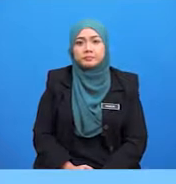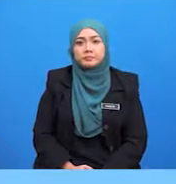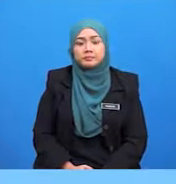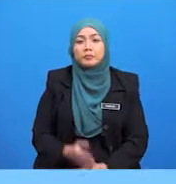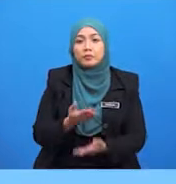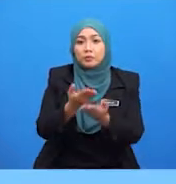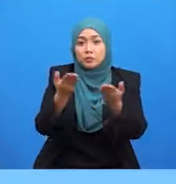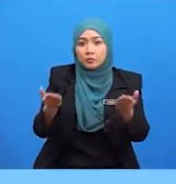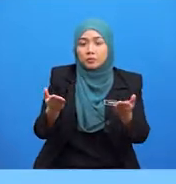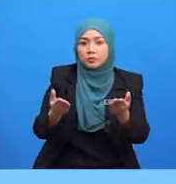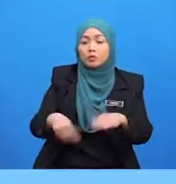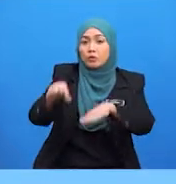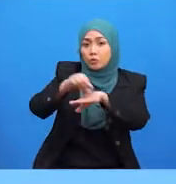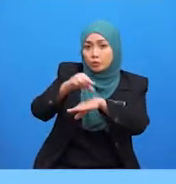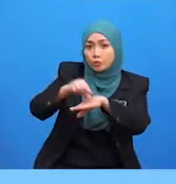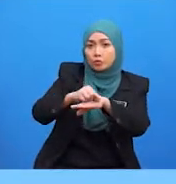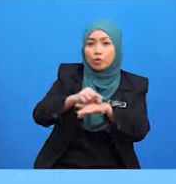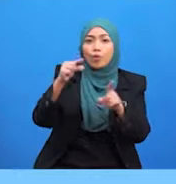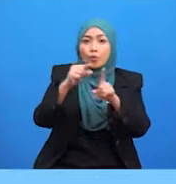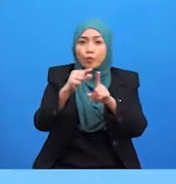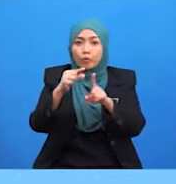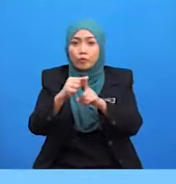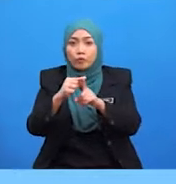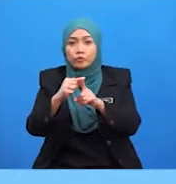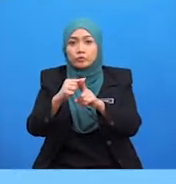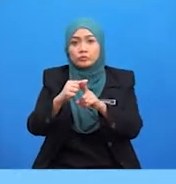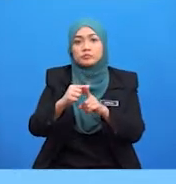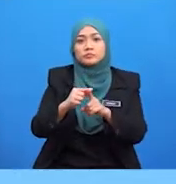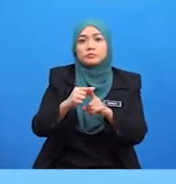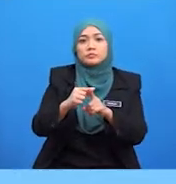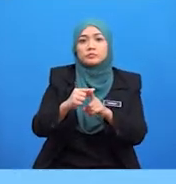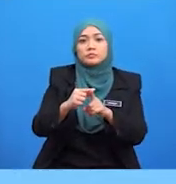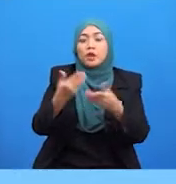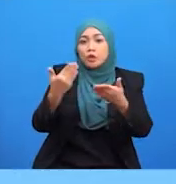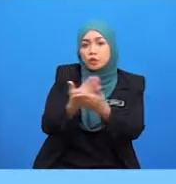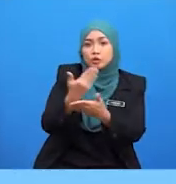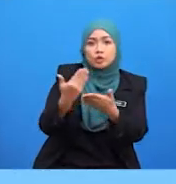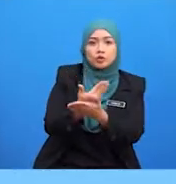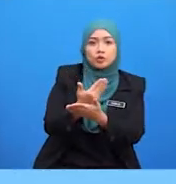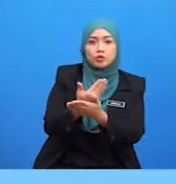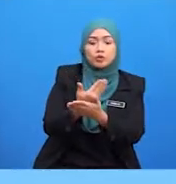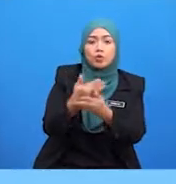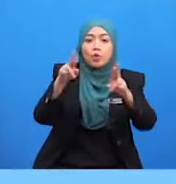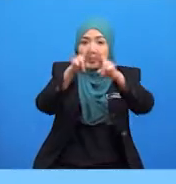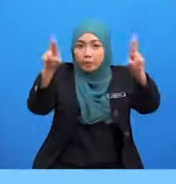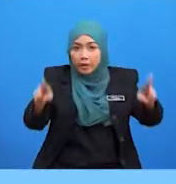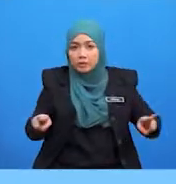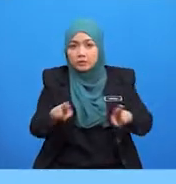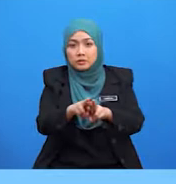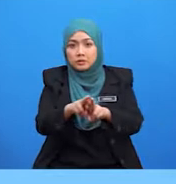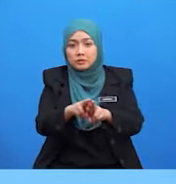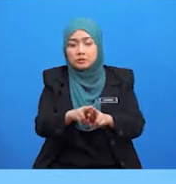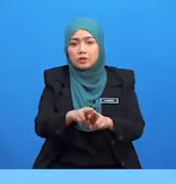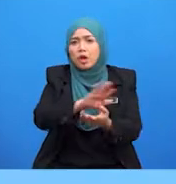You may use words like flat, round, old, new, and of course, like I said, all